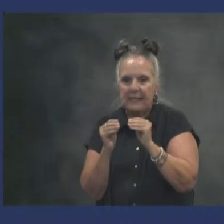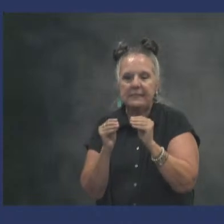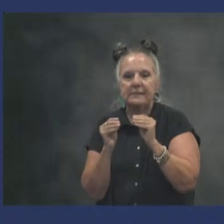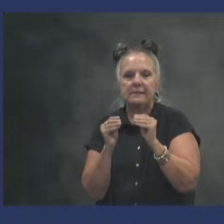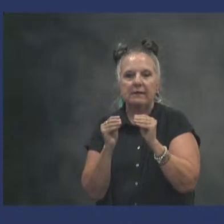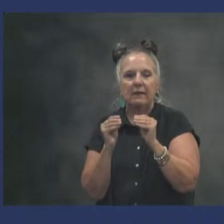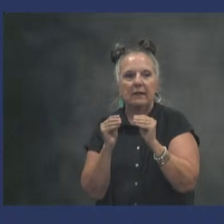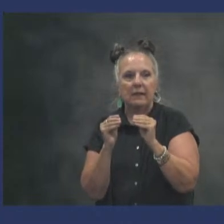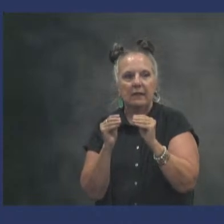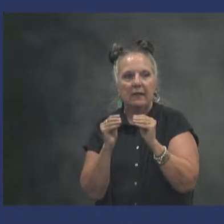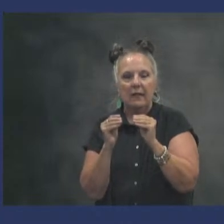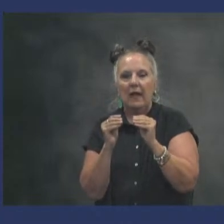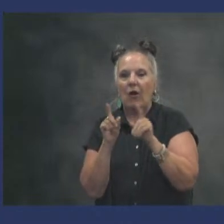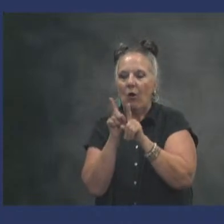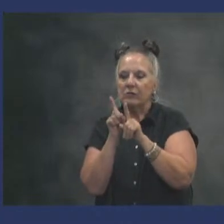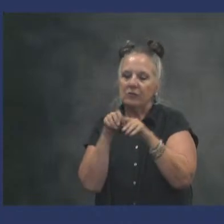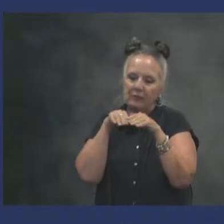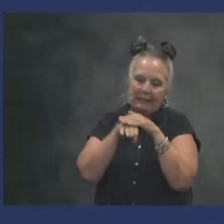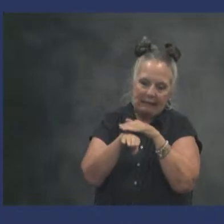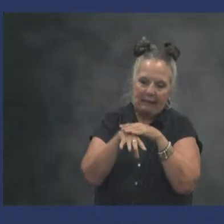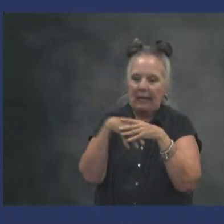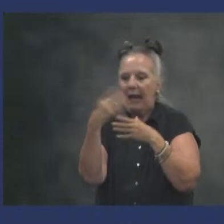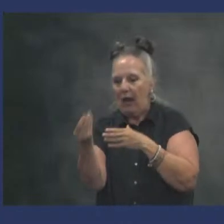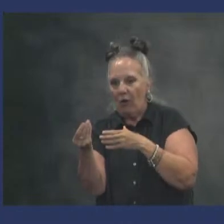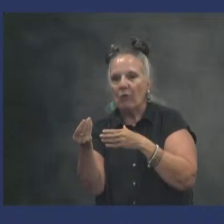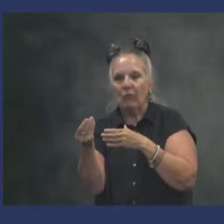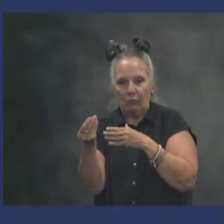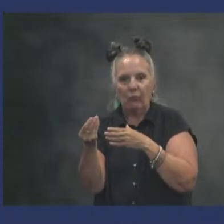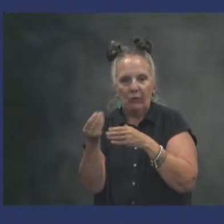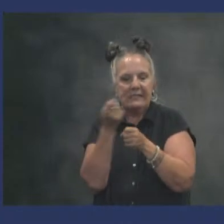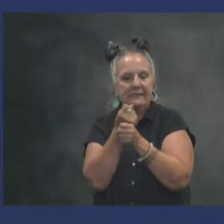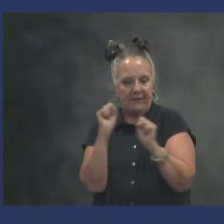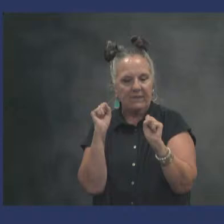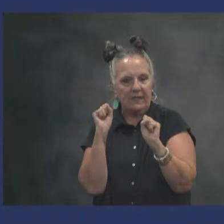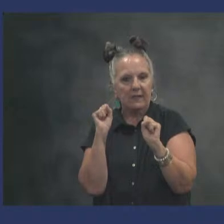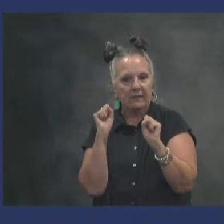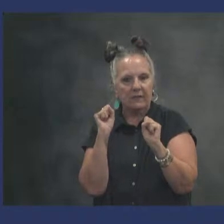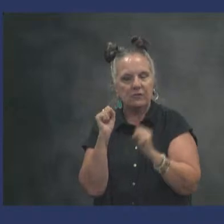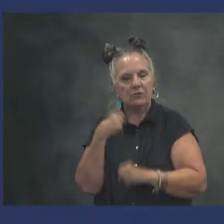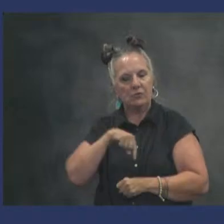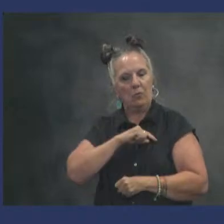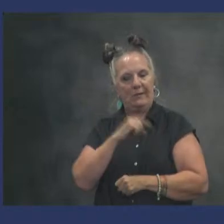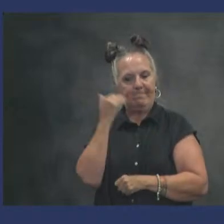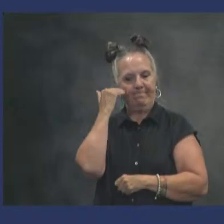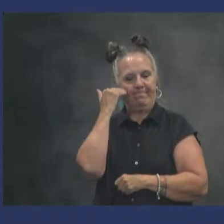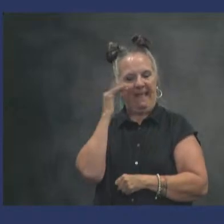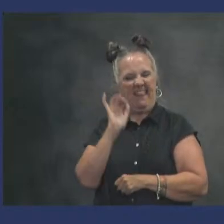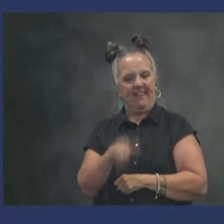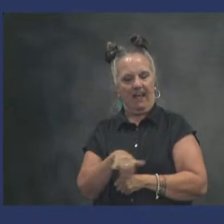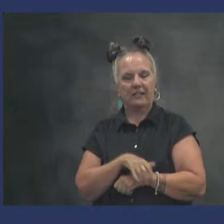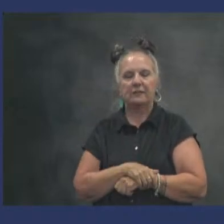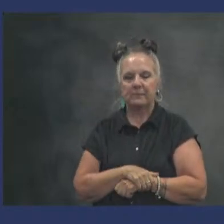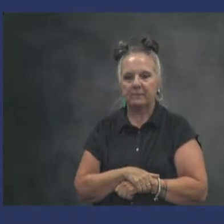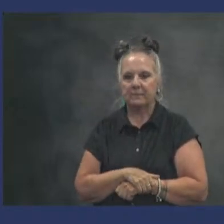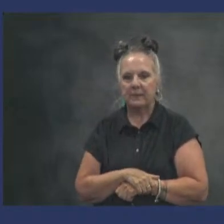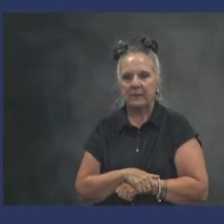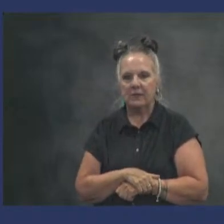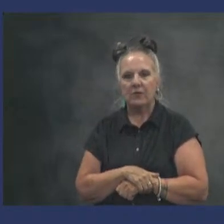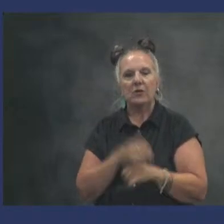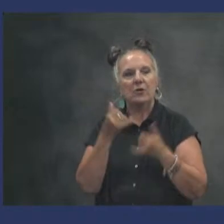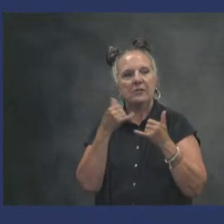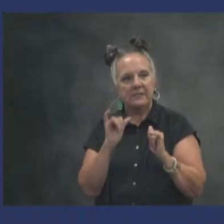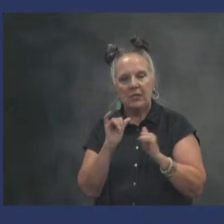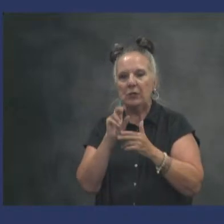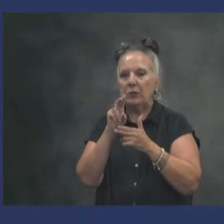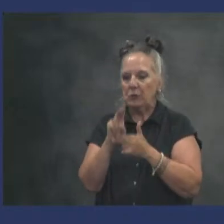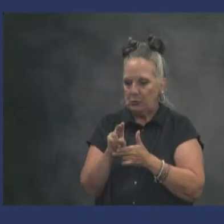get easily and safely in and around those roof areas. So we've acknowledged that. And we're still using durable